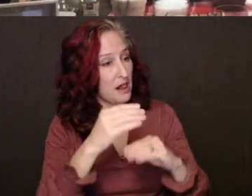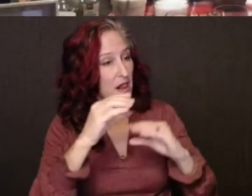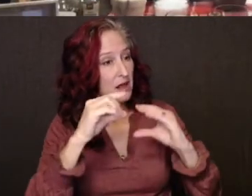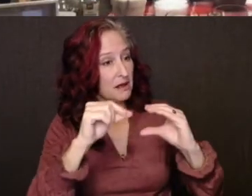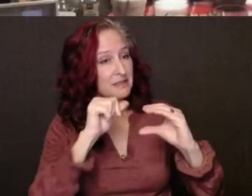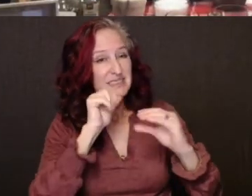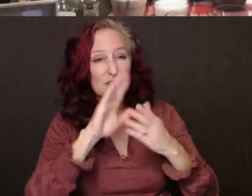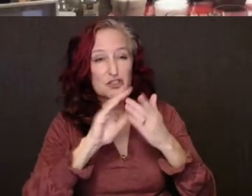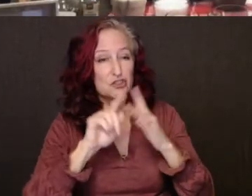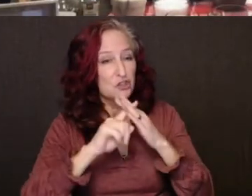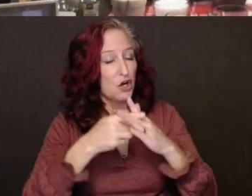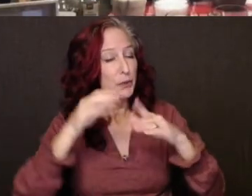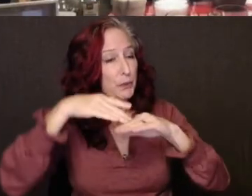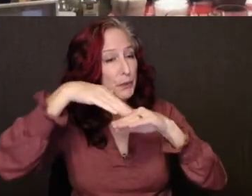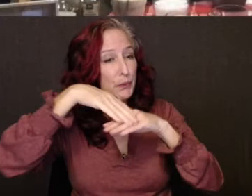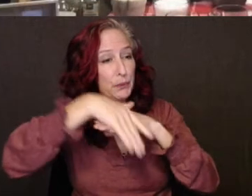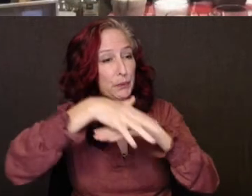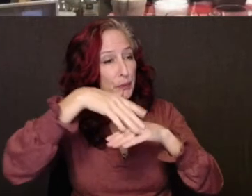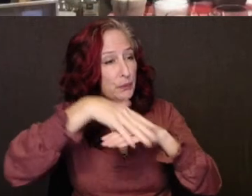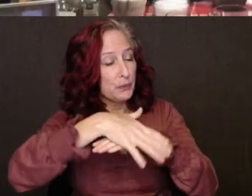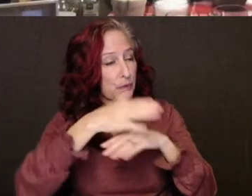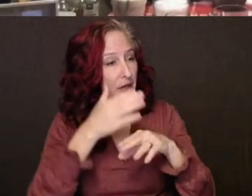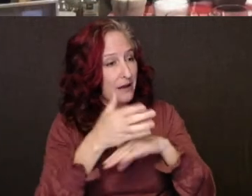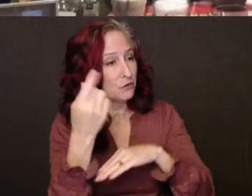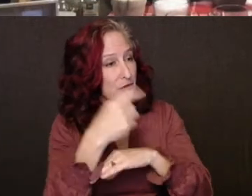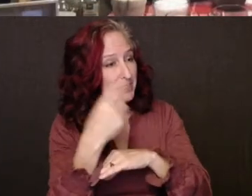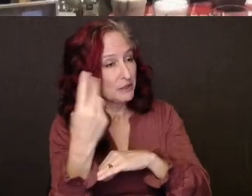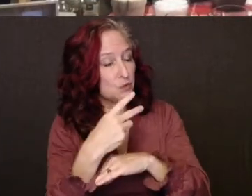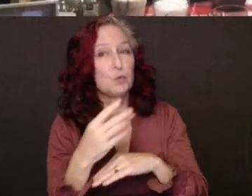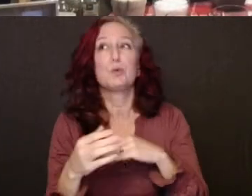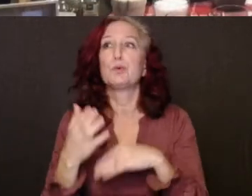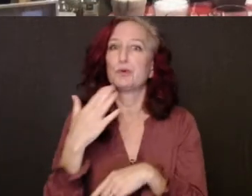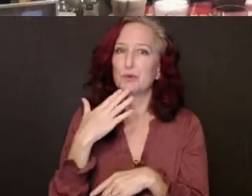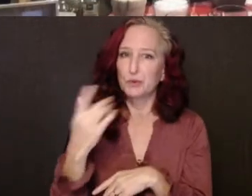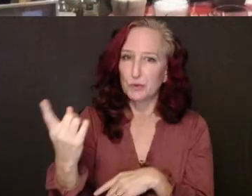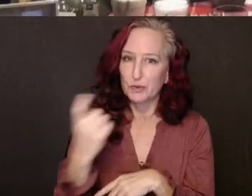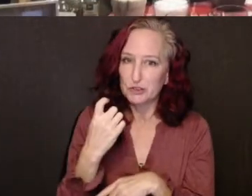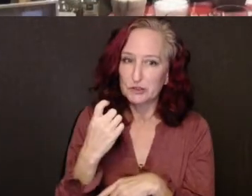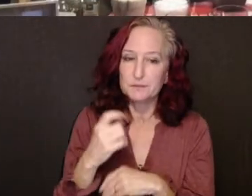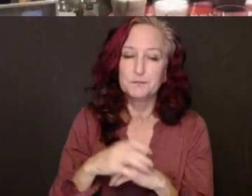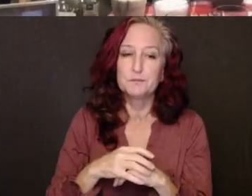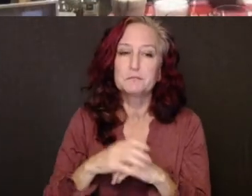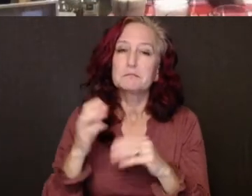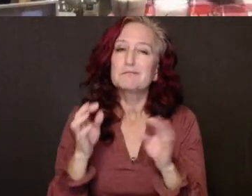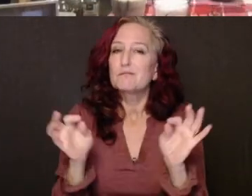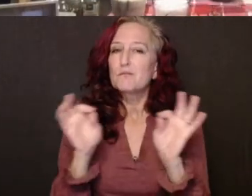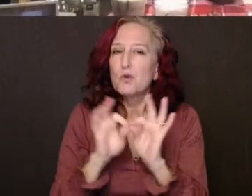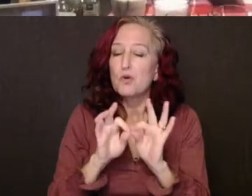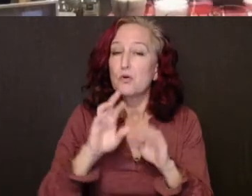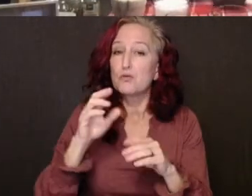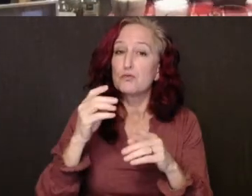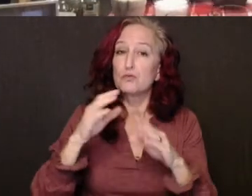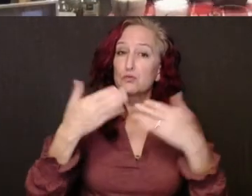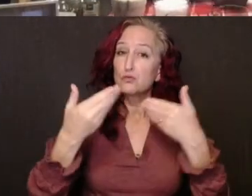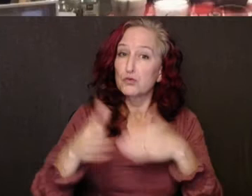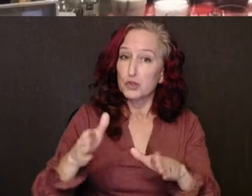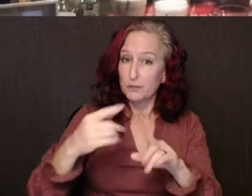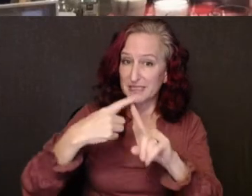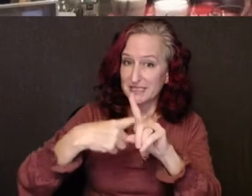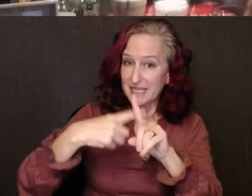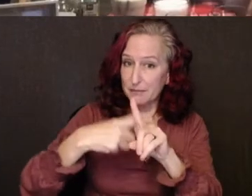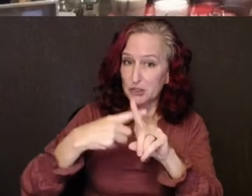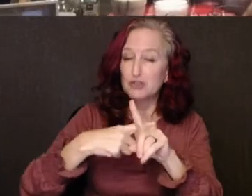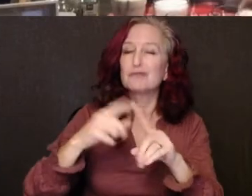overwhelmingly sweet. And it's I personally think it's better than regular whipped cream. It gives a really nice creamy